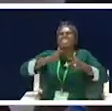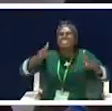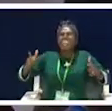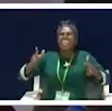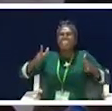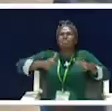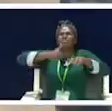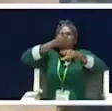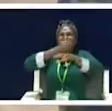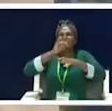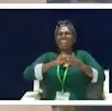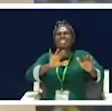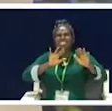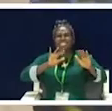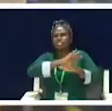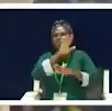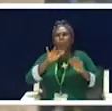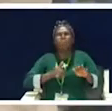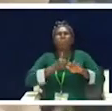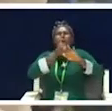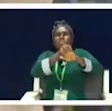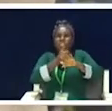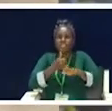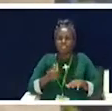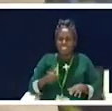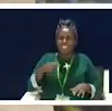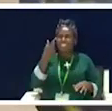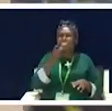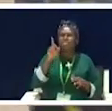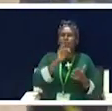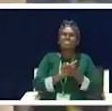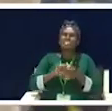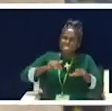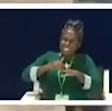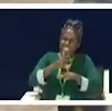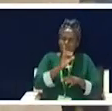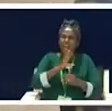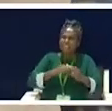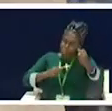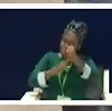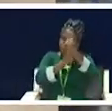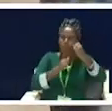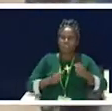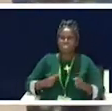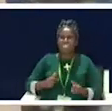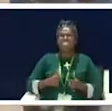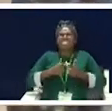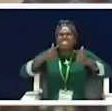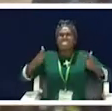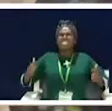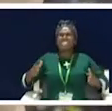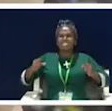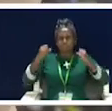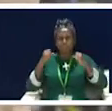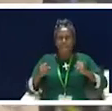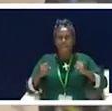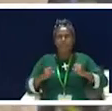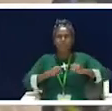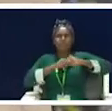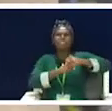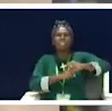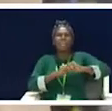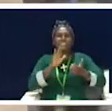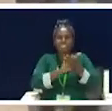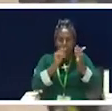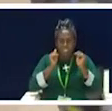yobe kuro ninu ofin aye. Ogbemare ni ja soda je oke lale yo ni gbagbo aduro ti ni gbongbon na